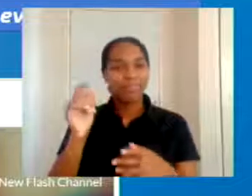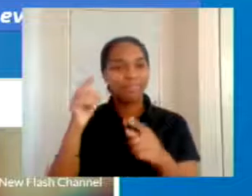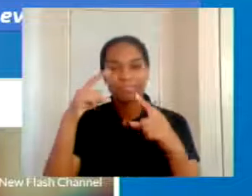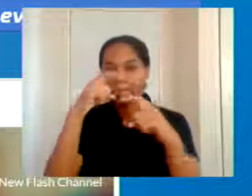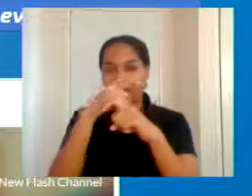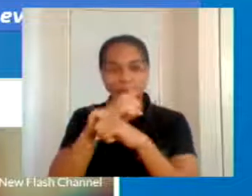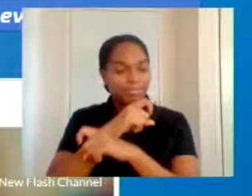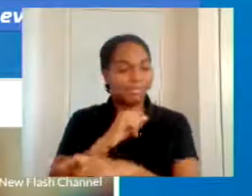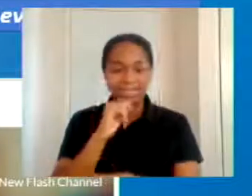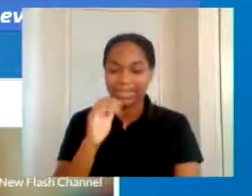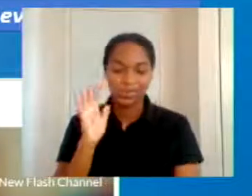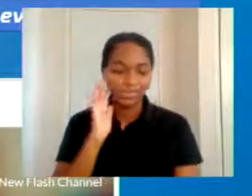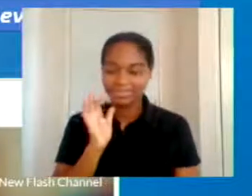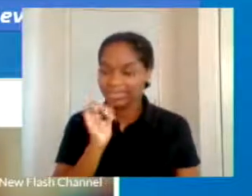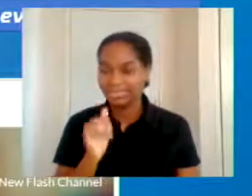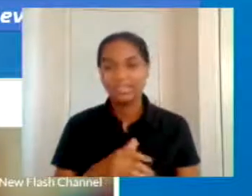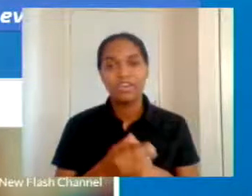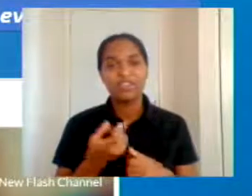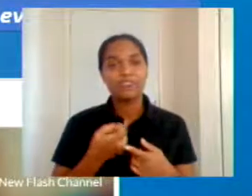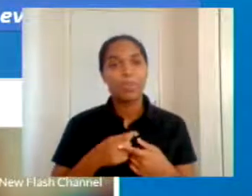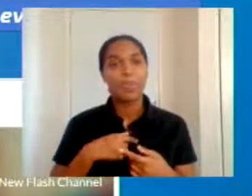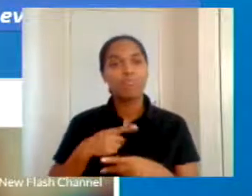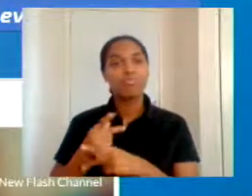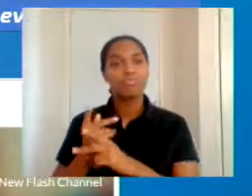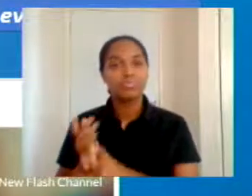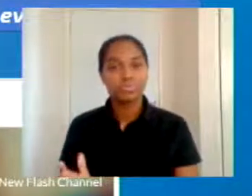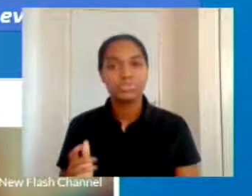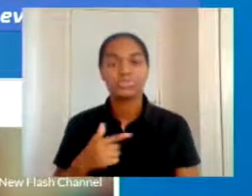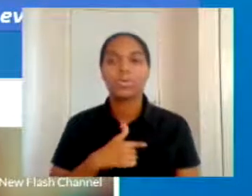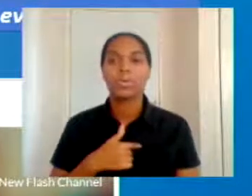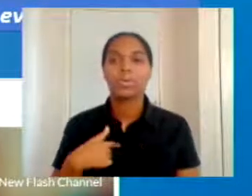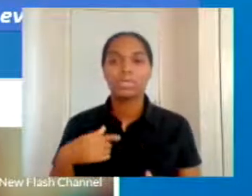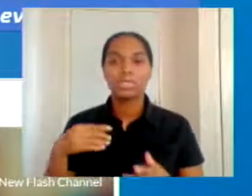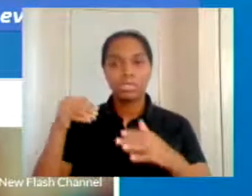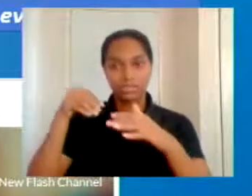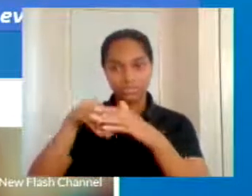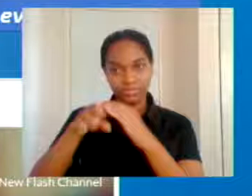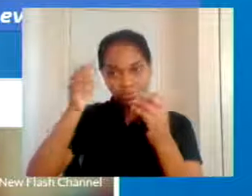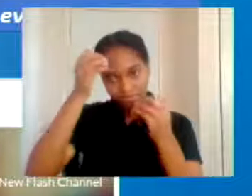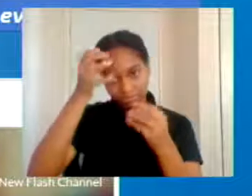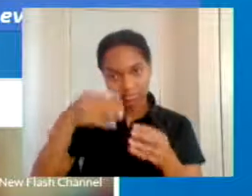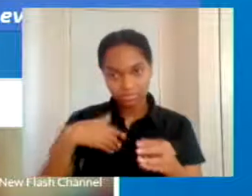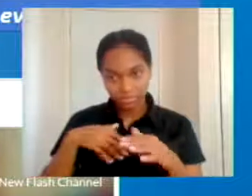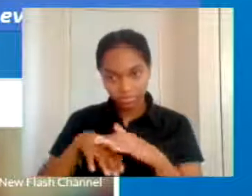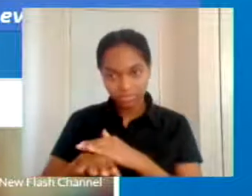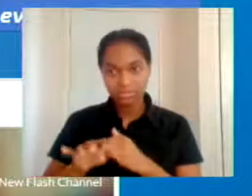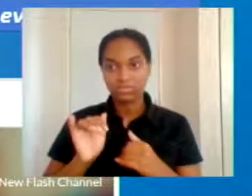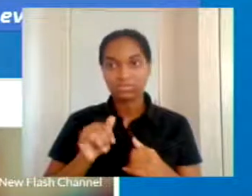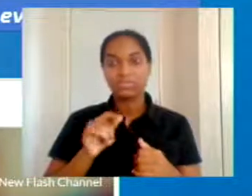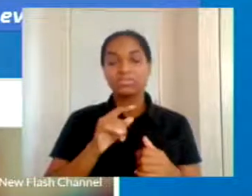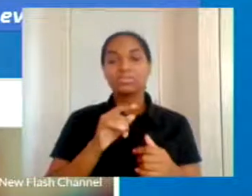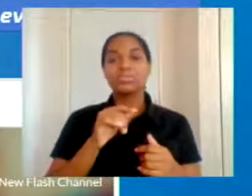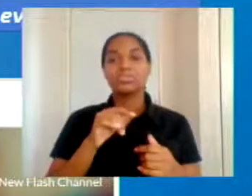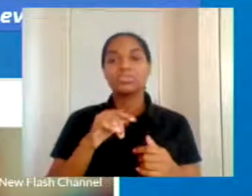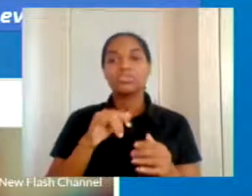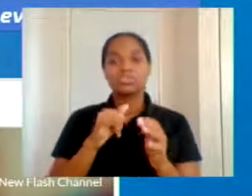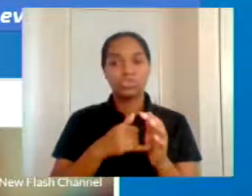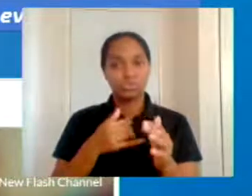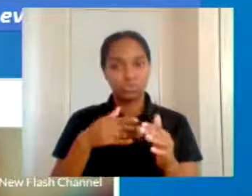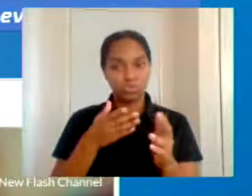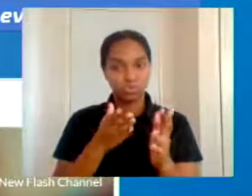our producer tools, we enter the information using the information that Ed just went through earlier.